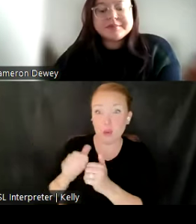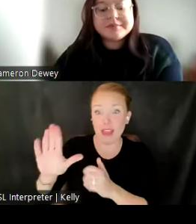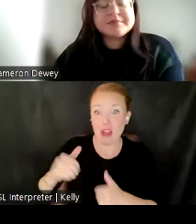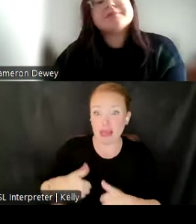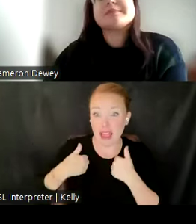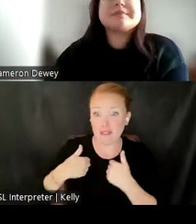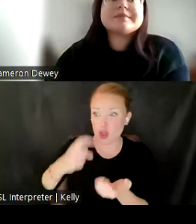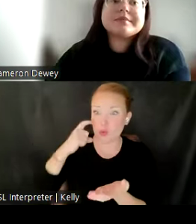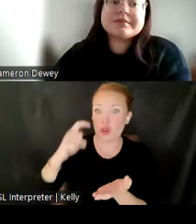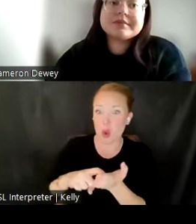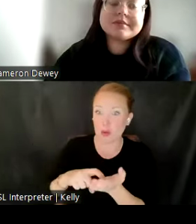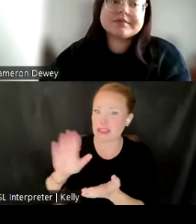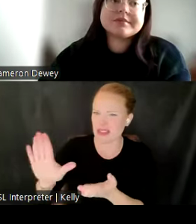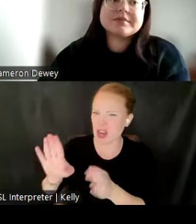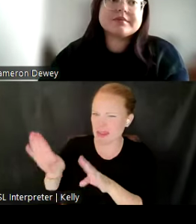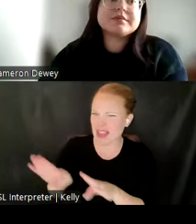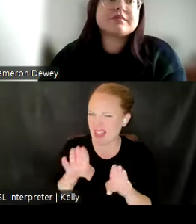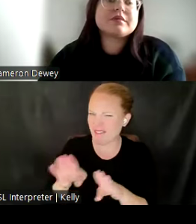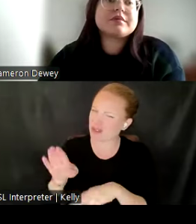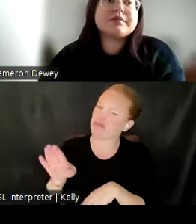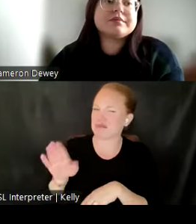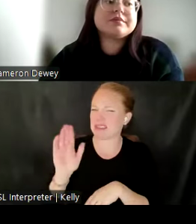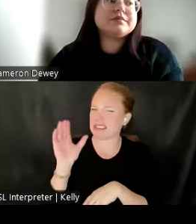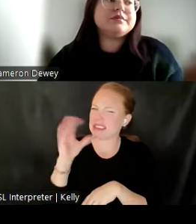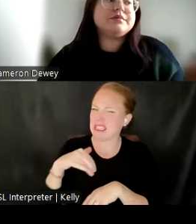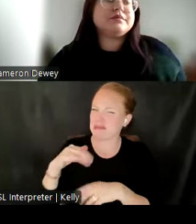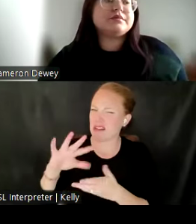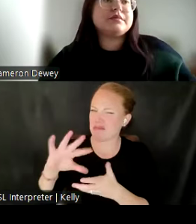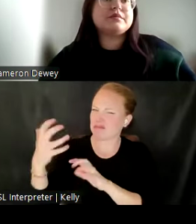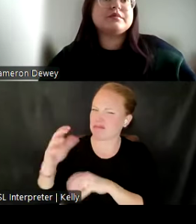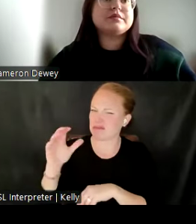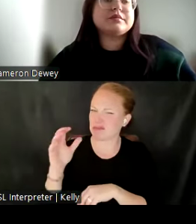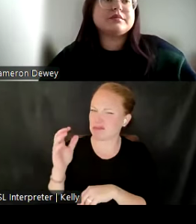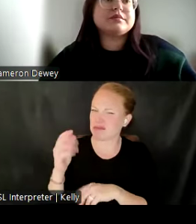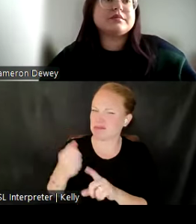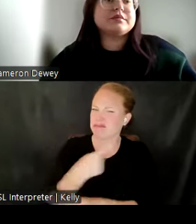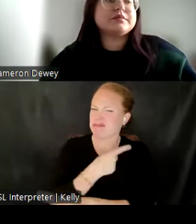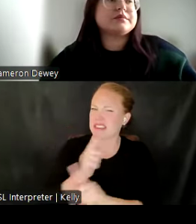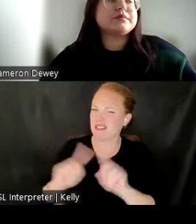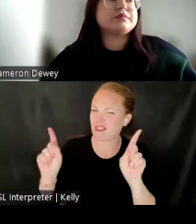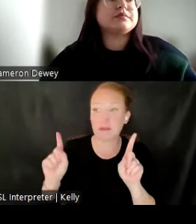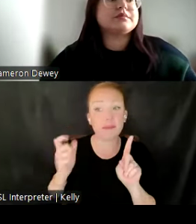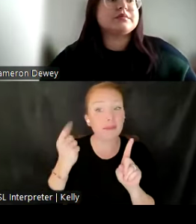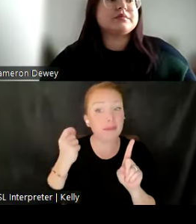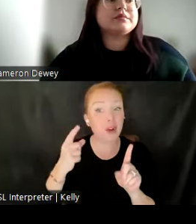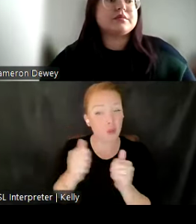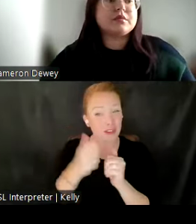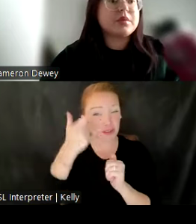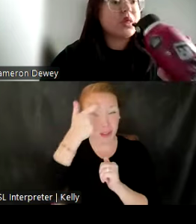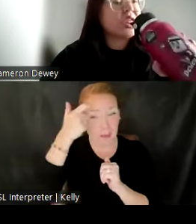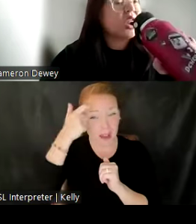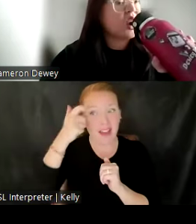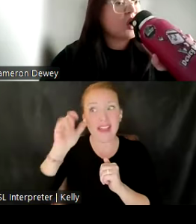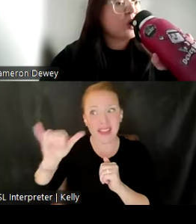that may seem otherwise abnormal. But when we are discussing trauma, it is a completely normal way